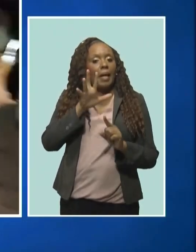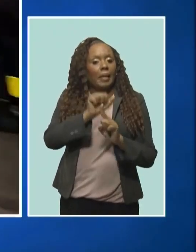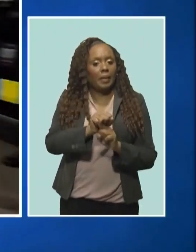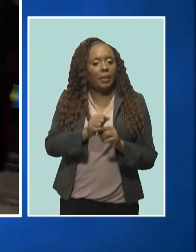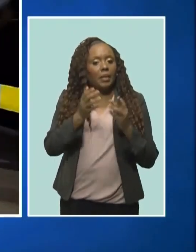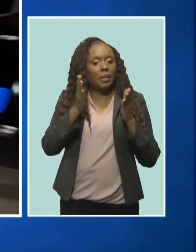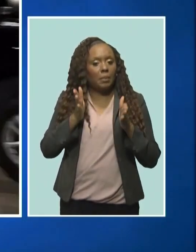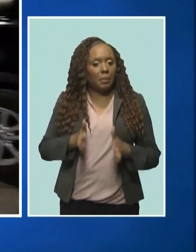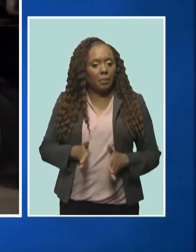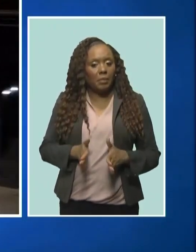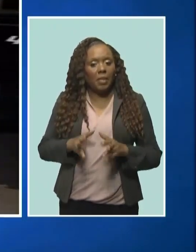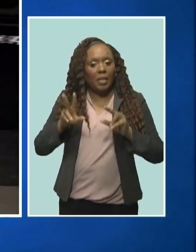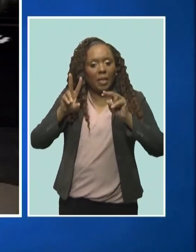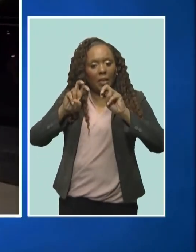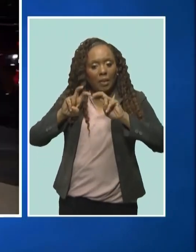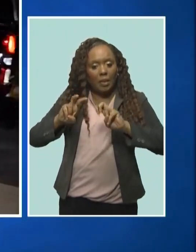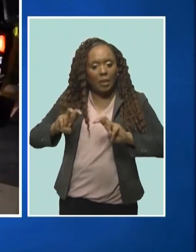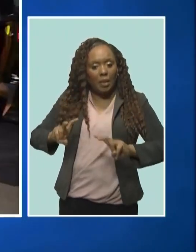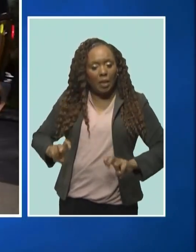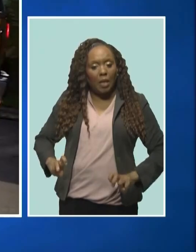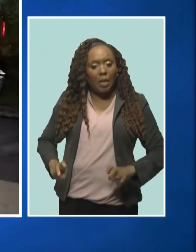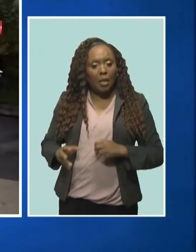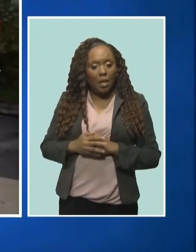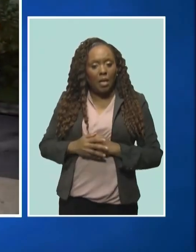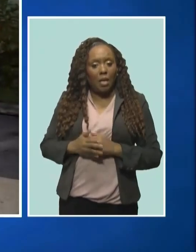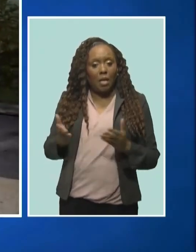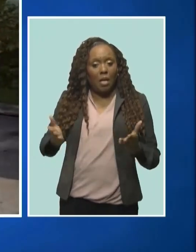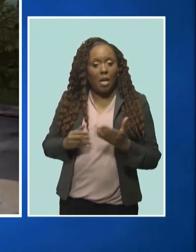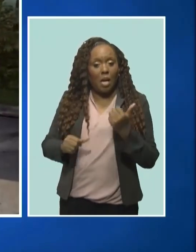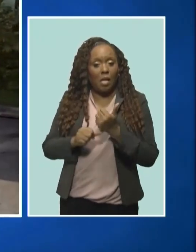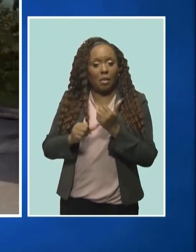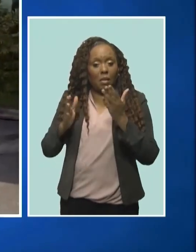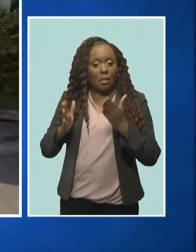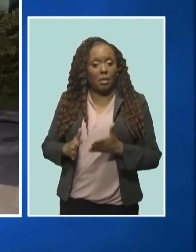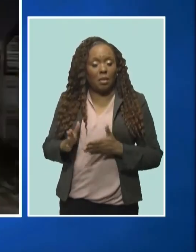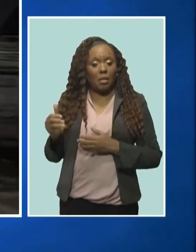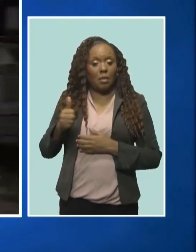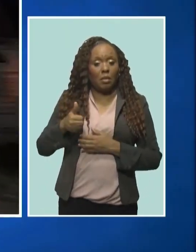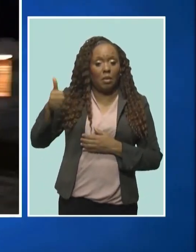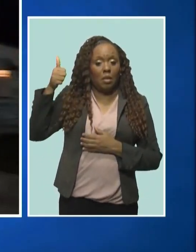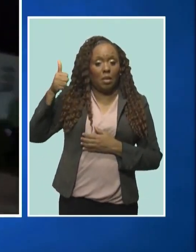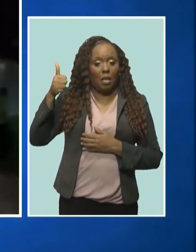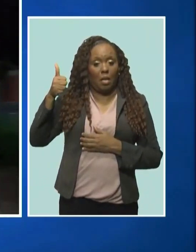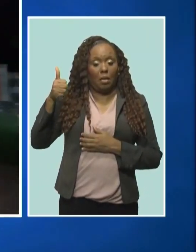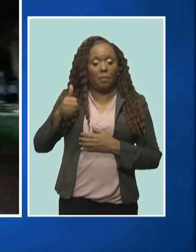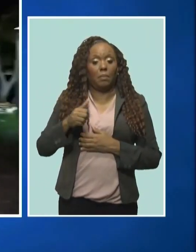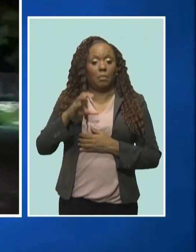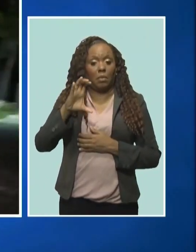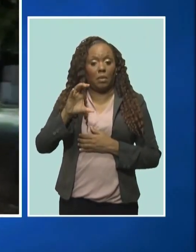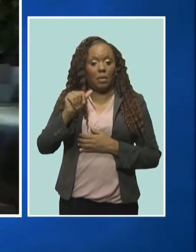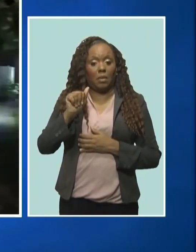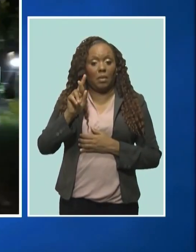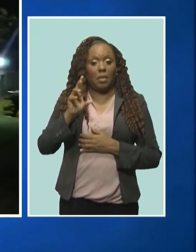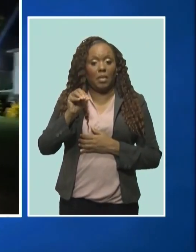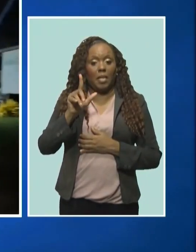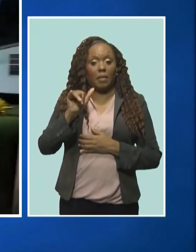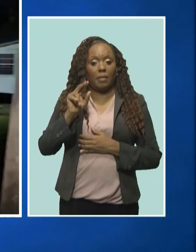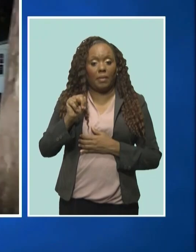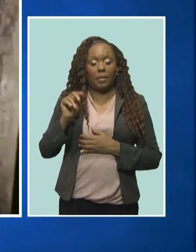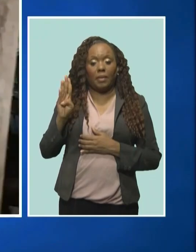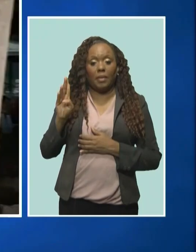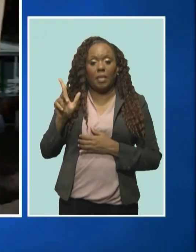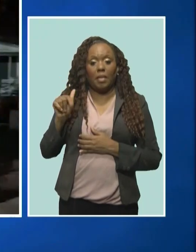as investigations continue into the 26th recorded homicide for 2024. Here's Superintendent Carolyn